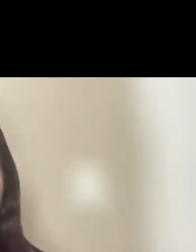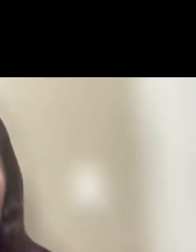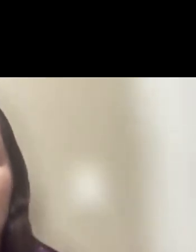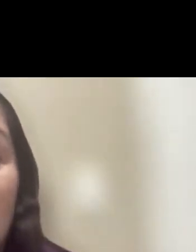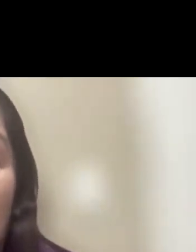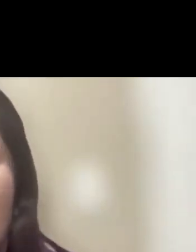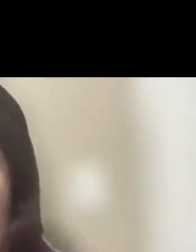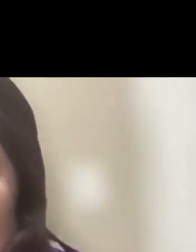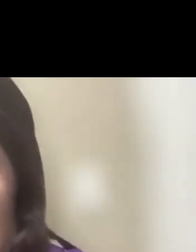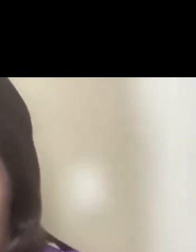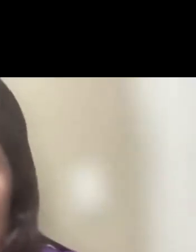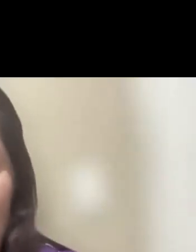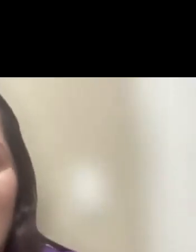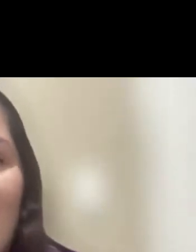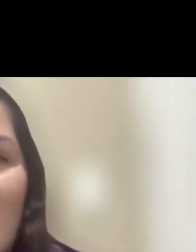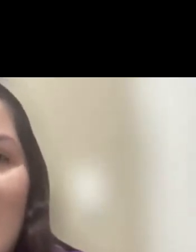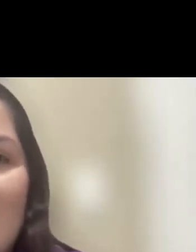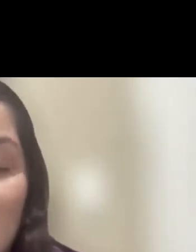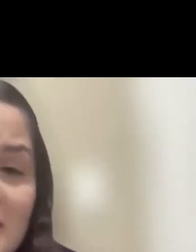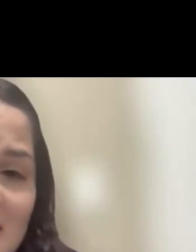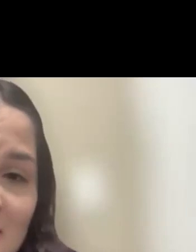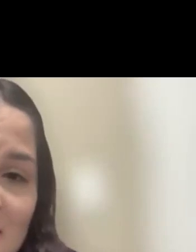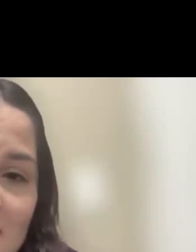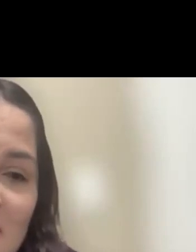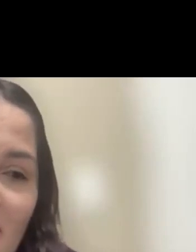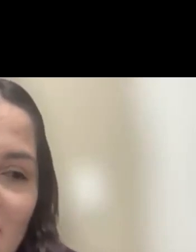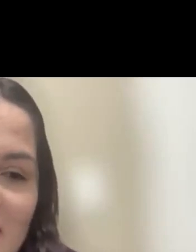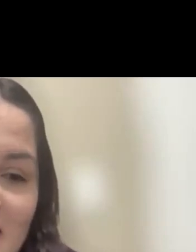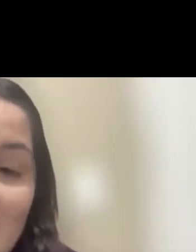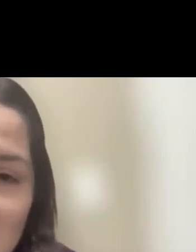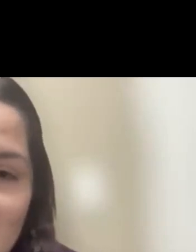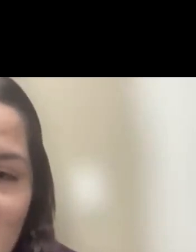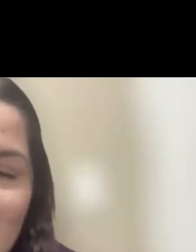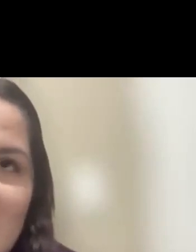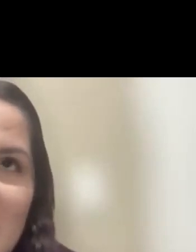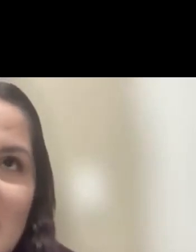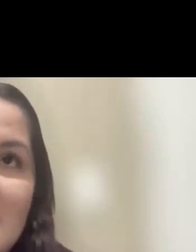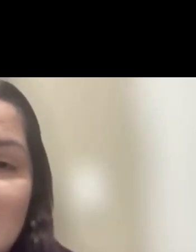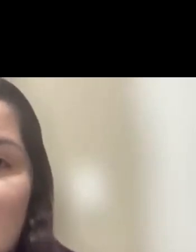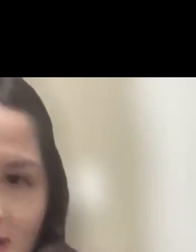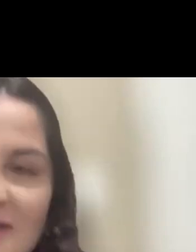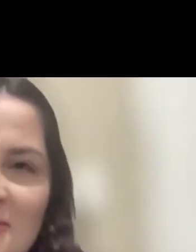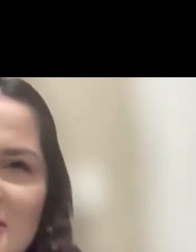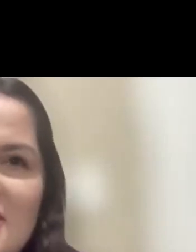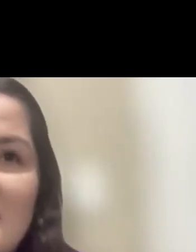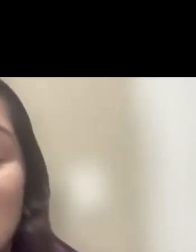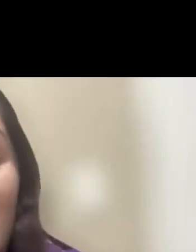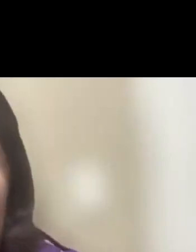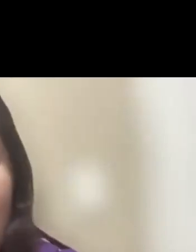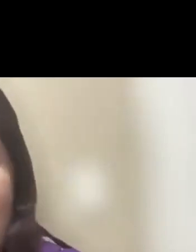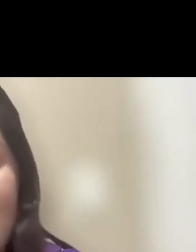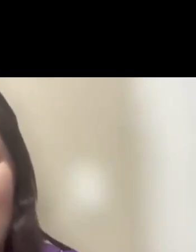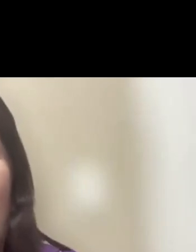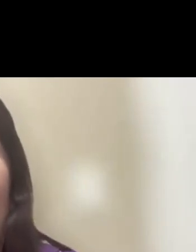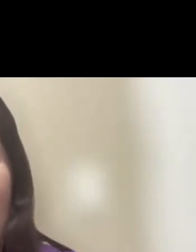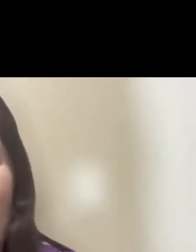he can get some psychiatric help. And the first diagnosis we got for my dad at 55 was that he had schizophrenia, which didn't sound